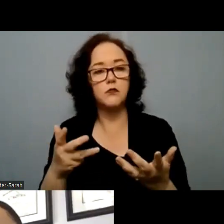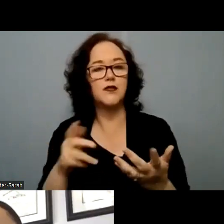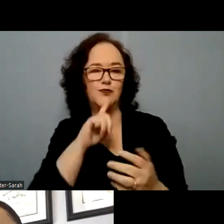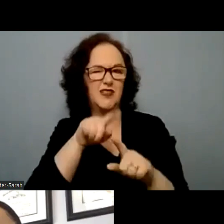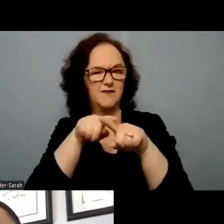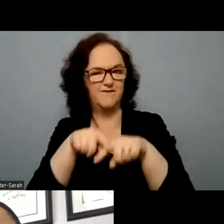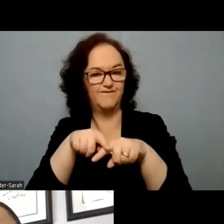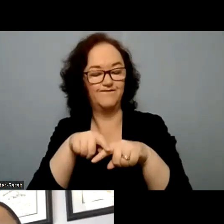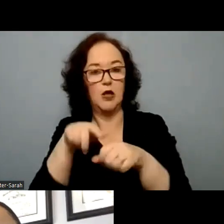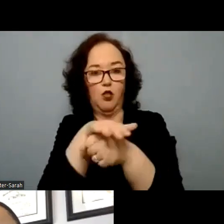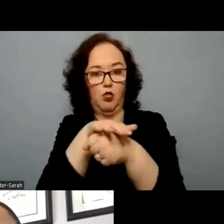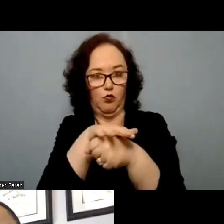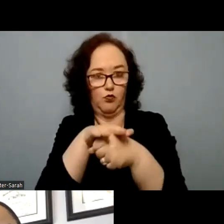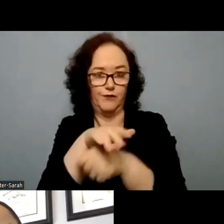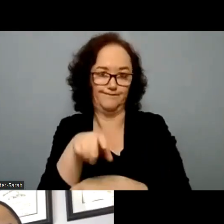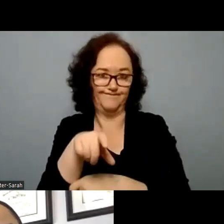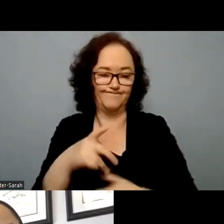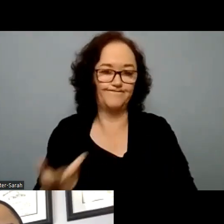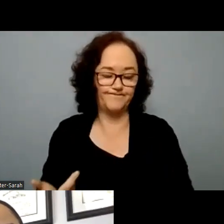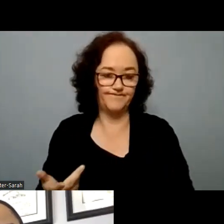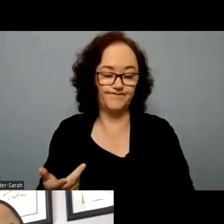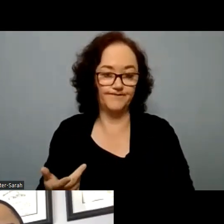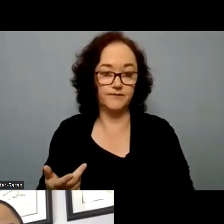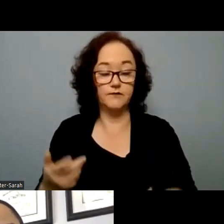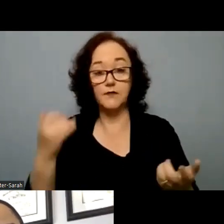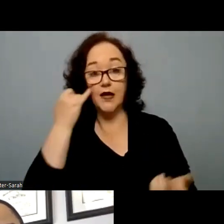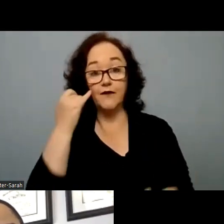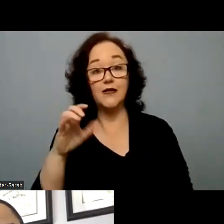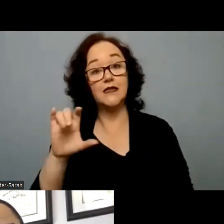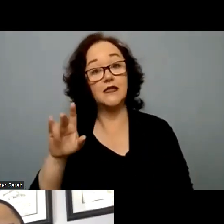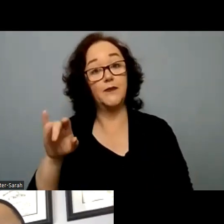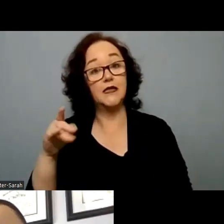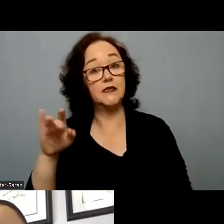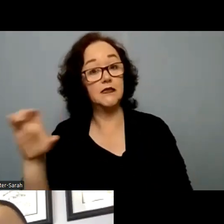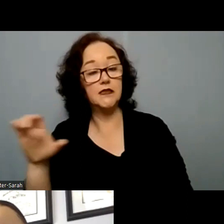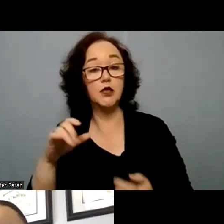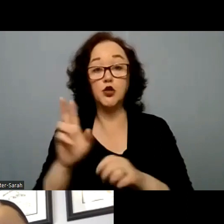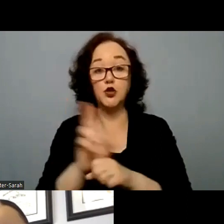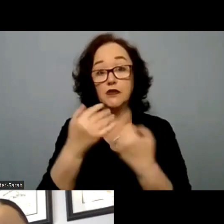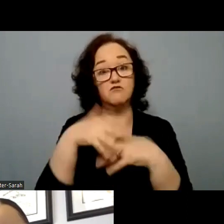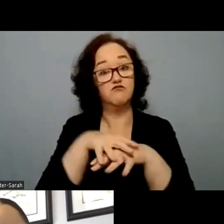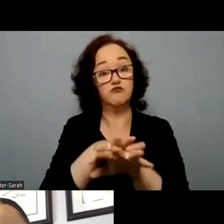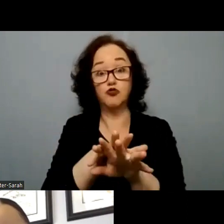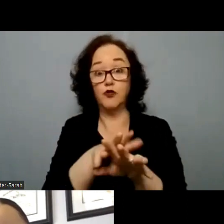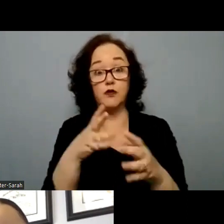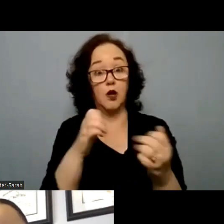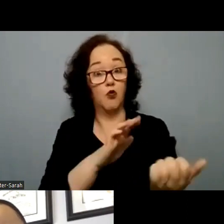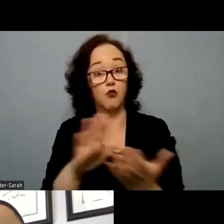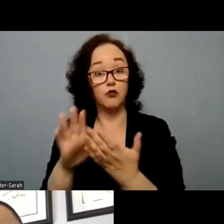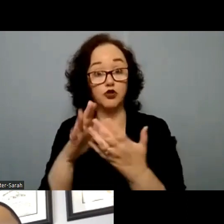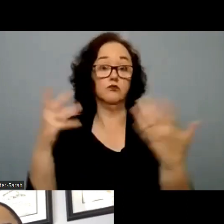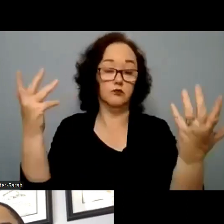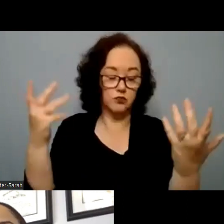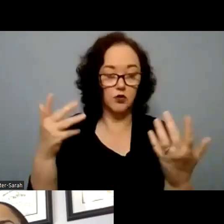local needs. And CCBHCs are using really innovative approaches to doing this. We work with a grantee in